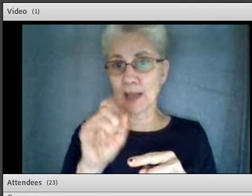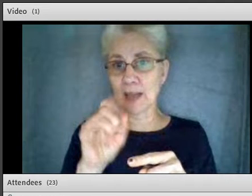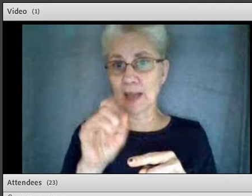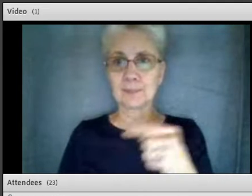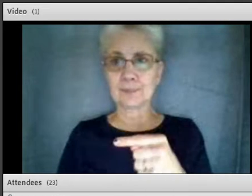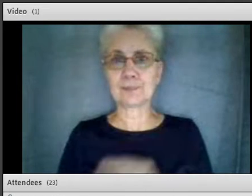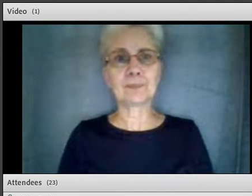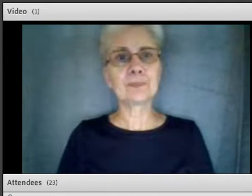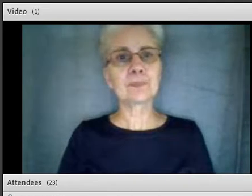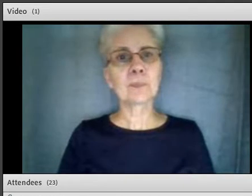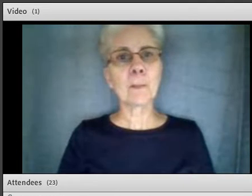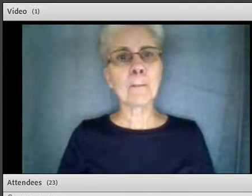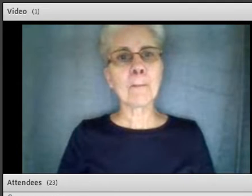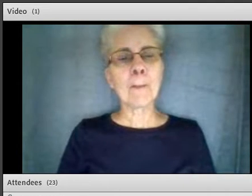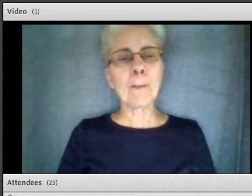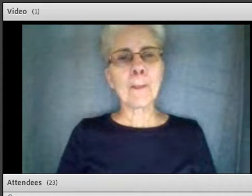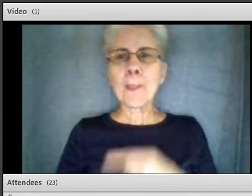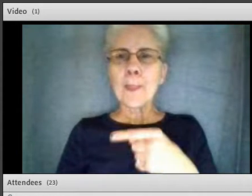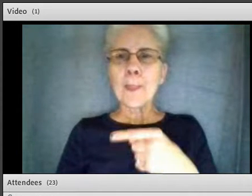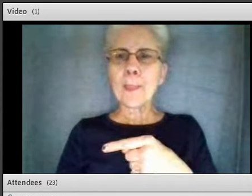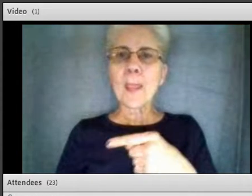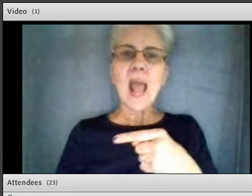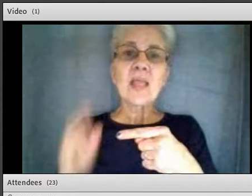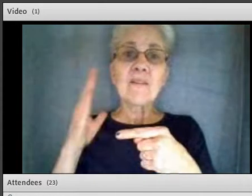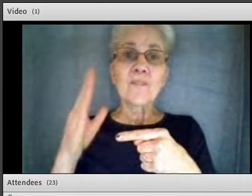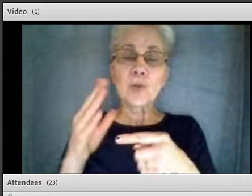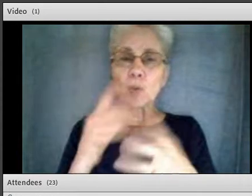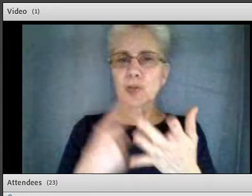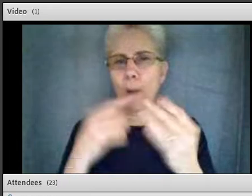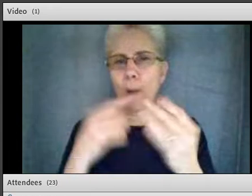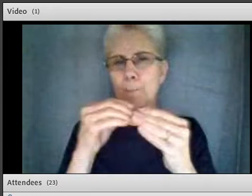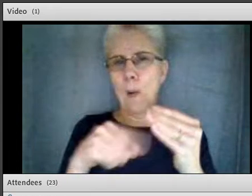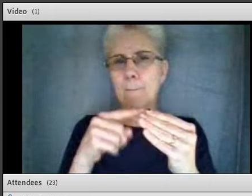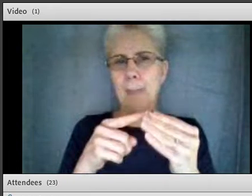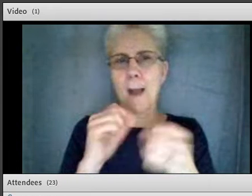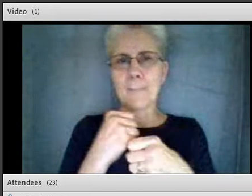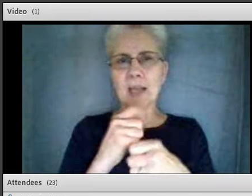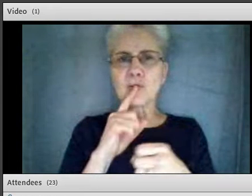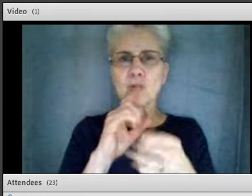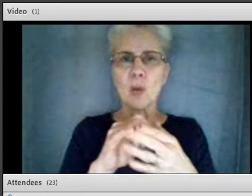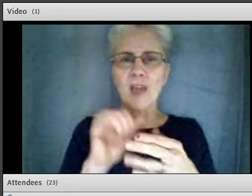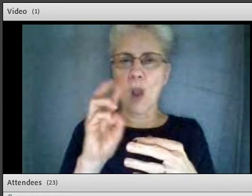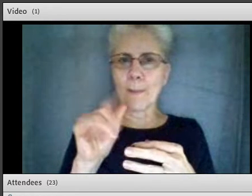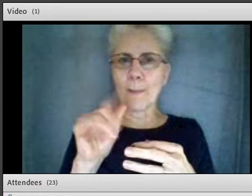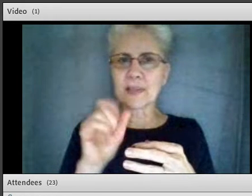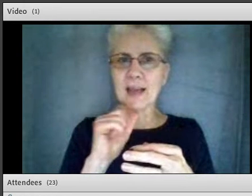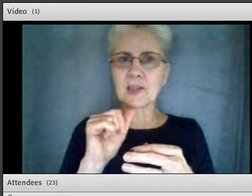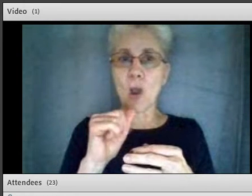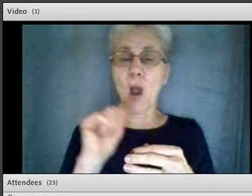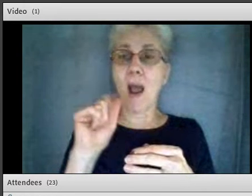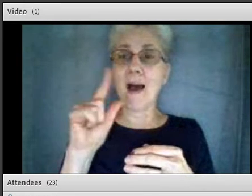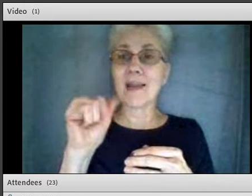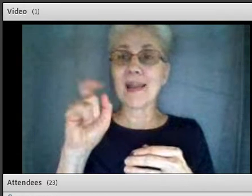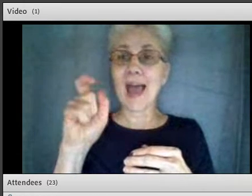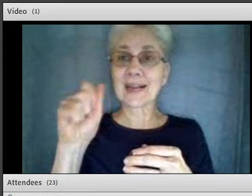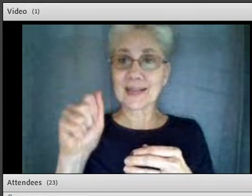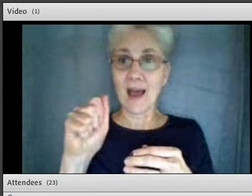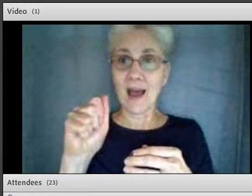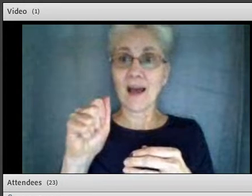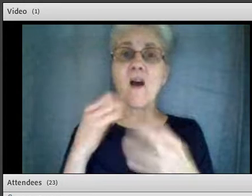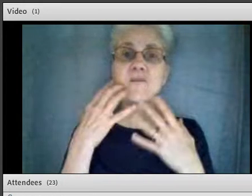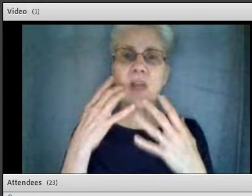In the future, we're going to be talking more about making sure our websites are Alexa friendly. You should start thinking about this now. This is